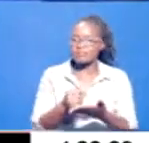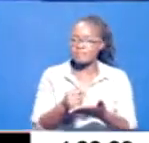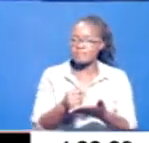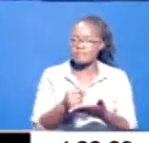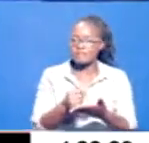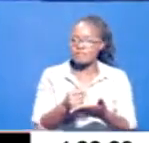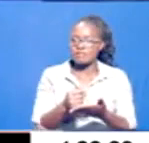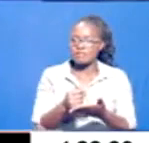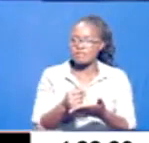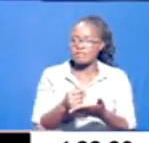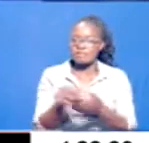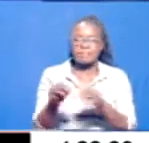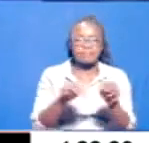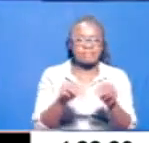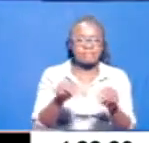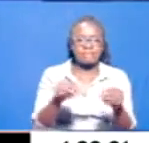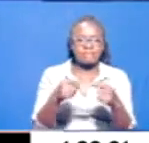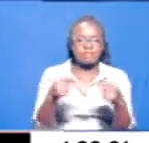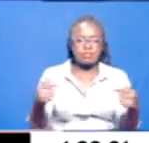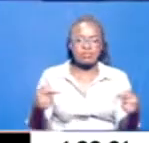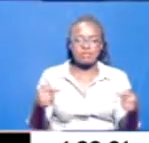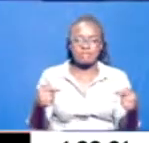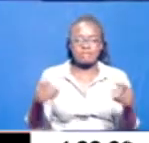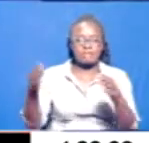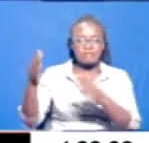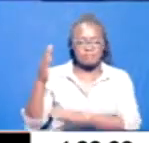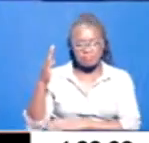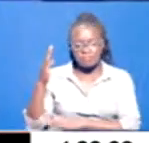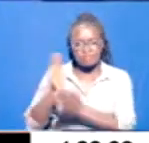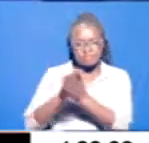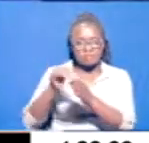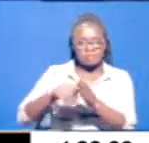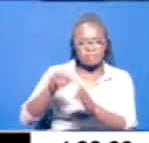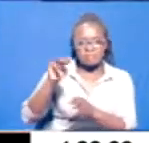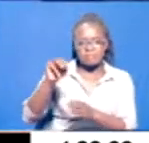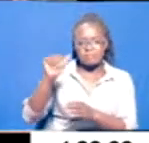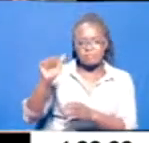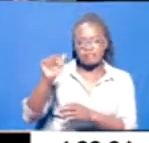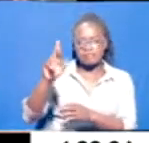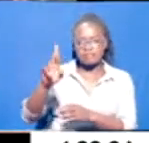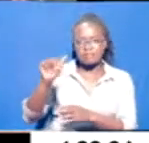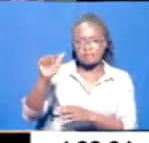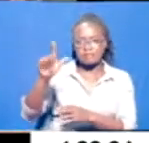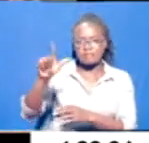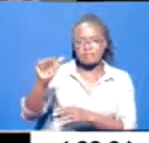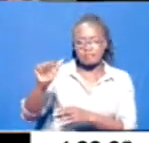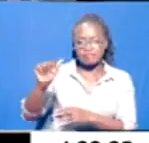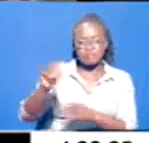mitigate against security within Maralal town and its environs.